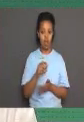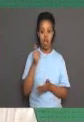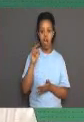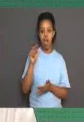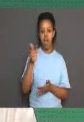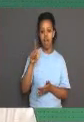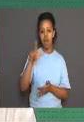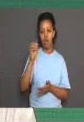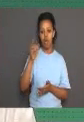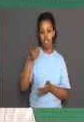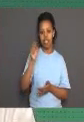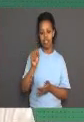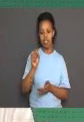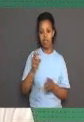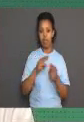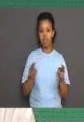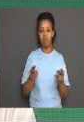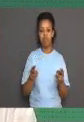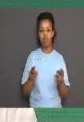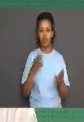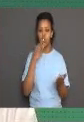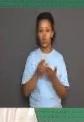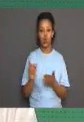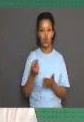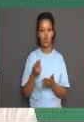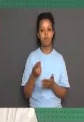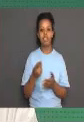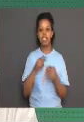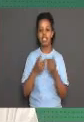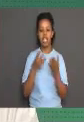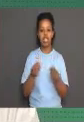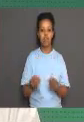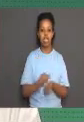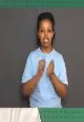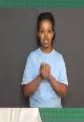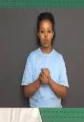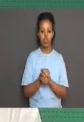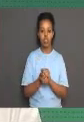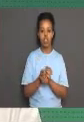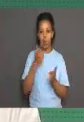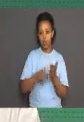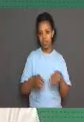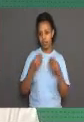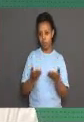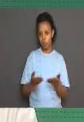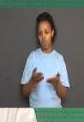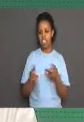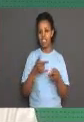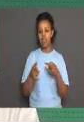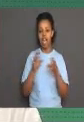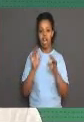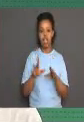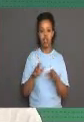Analogous structures show a fascinating achievement of evolution in that unrelated